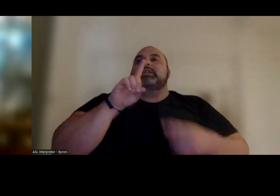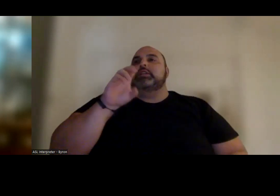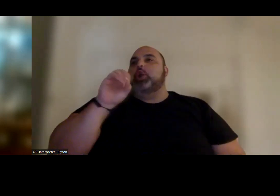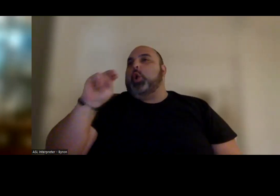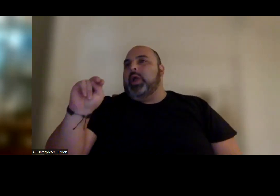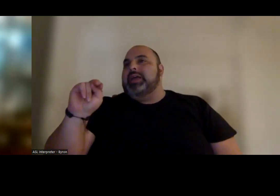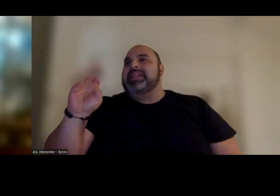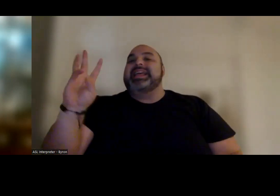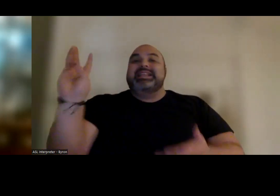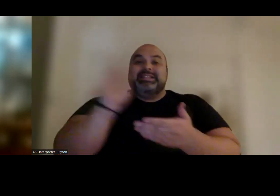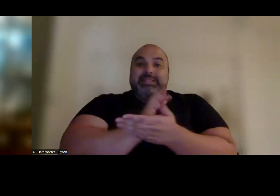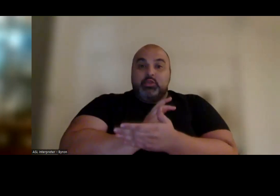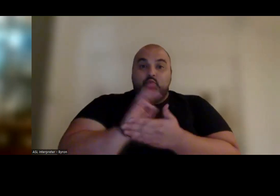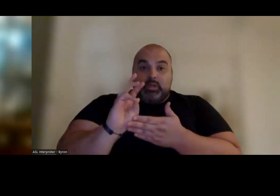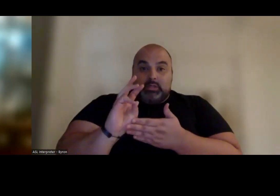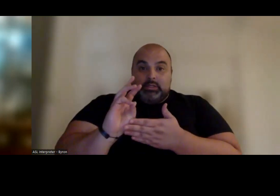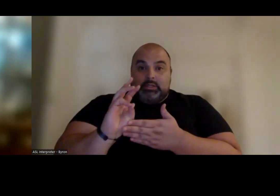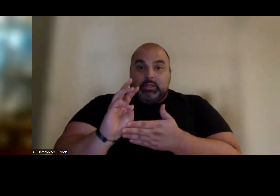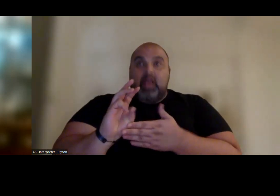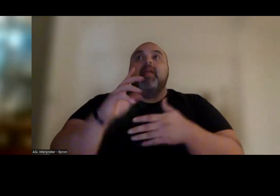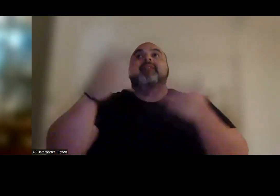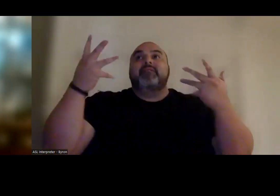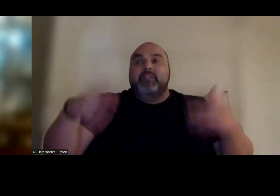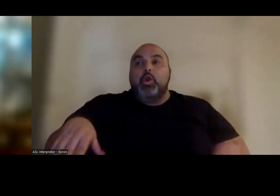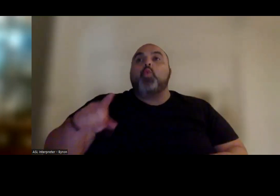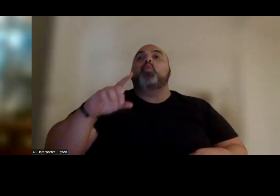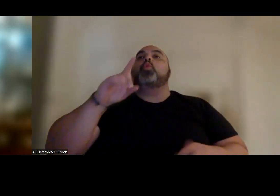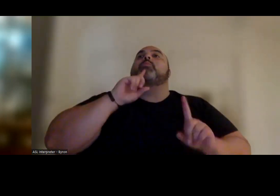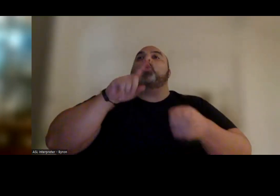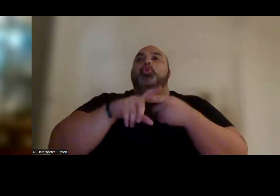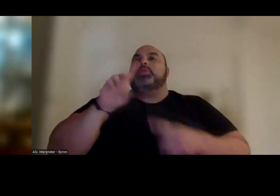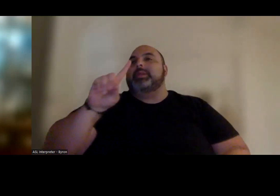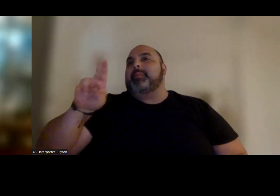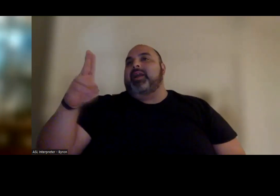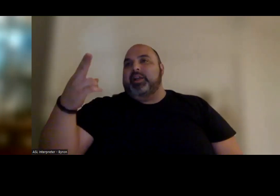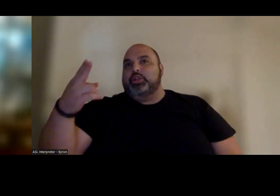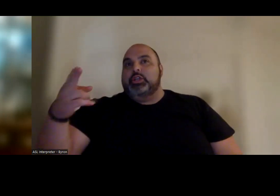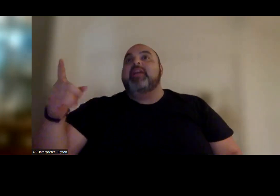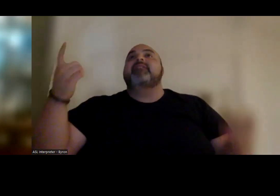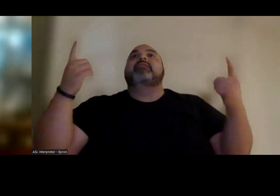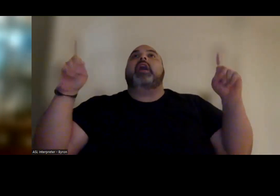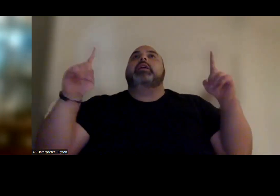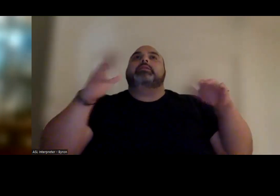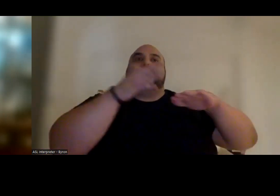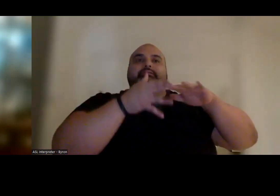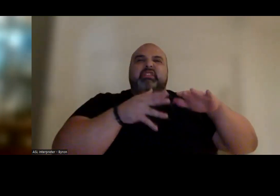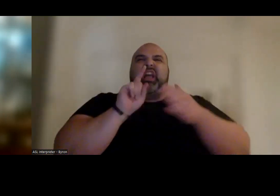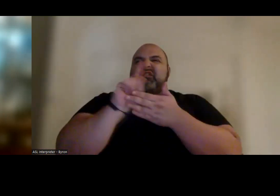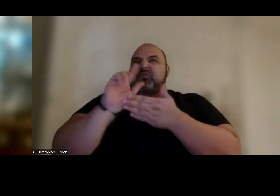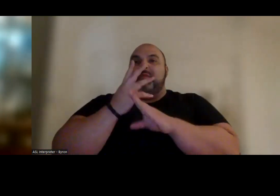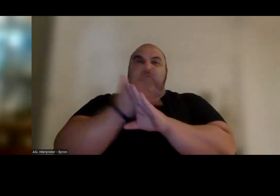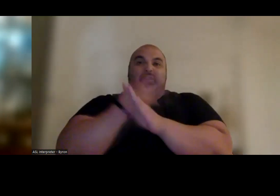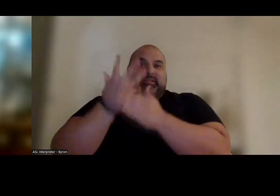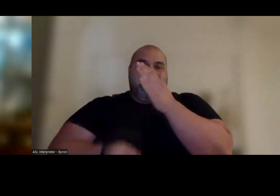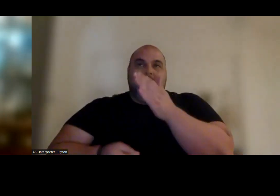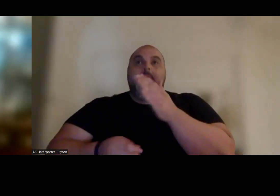weeks and took a report to DPH to get it addressed. Several weeks before his death, Bill was interviewed by